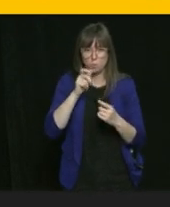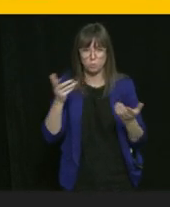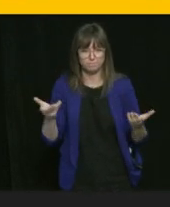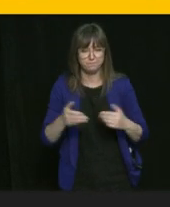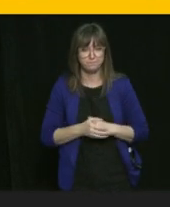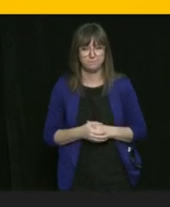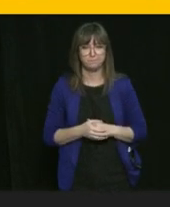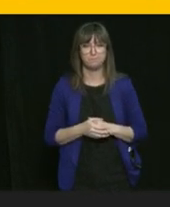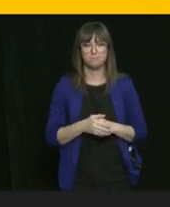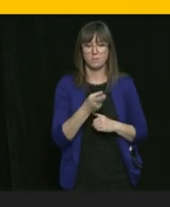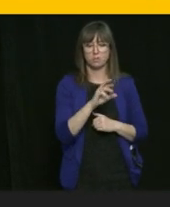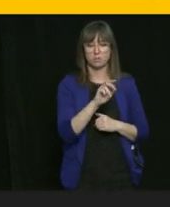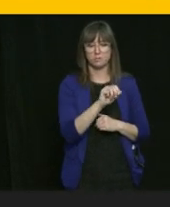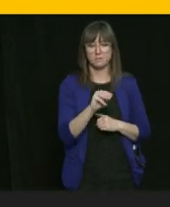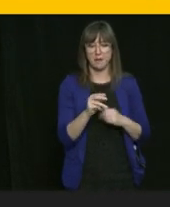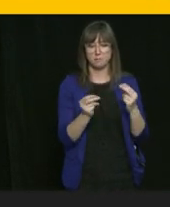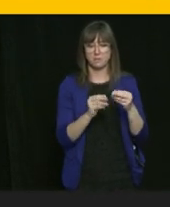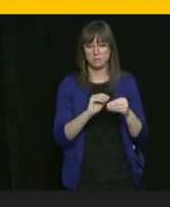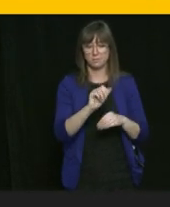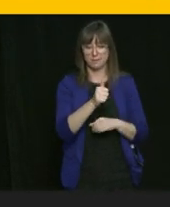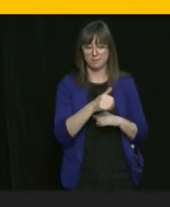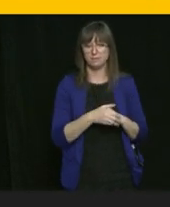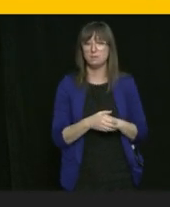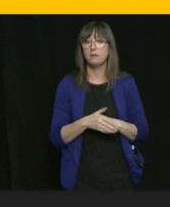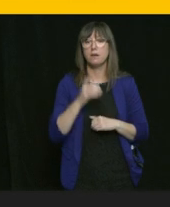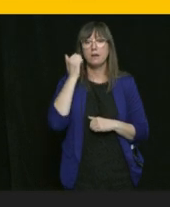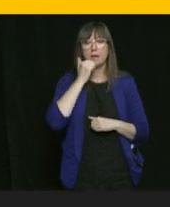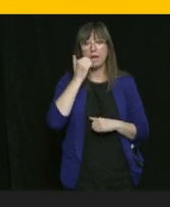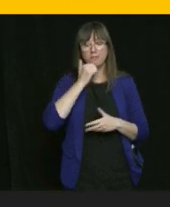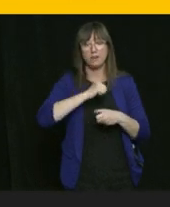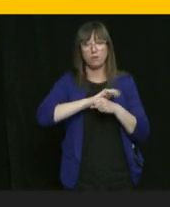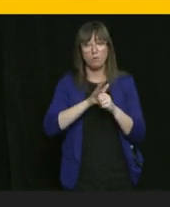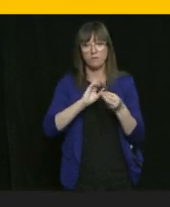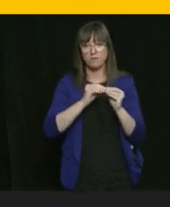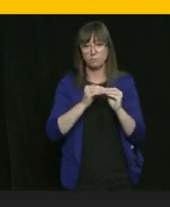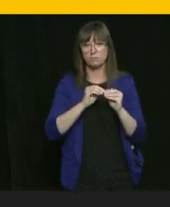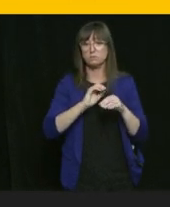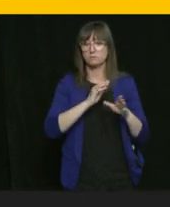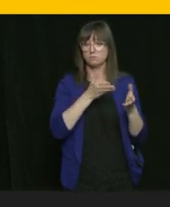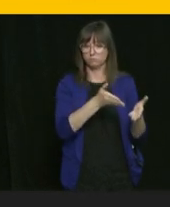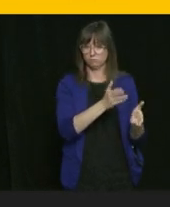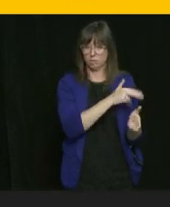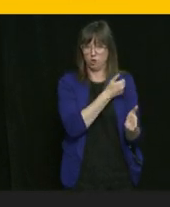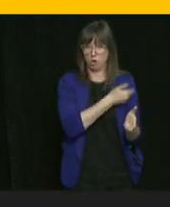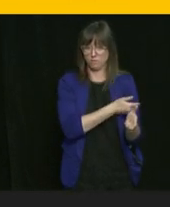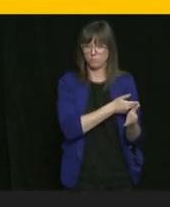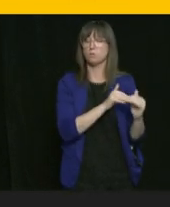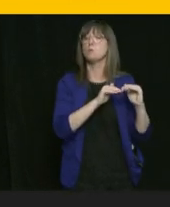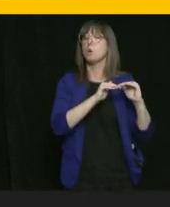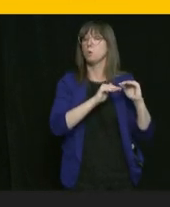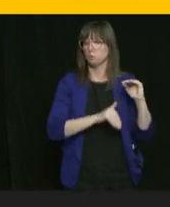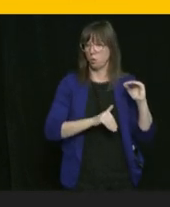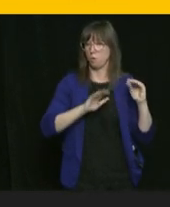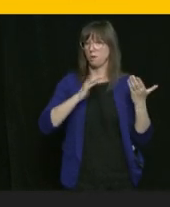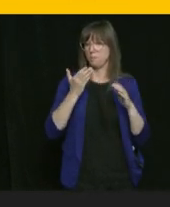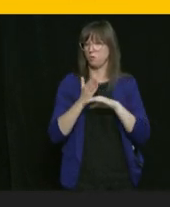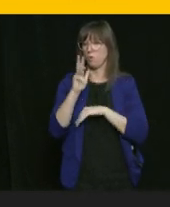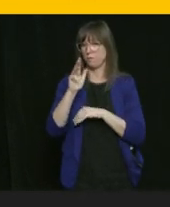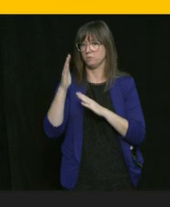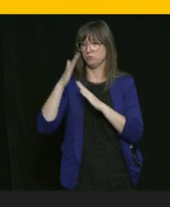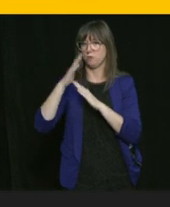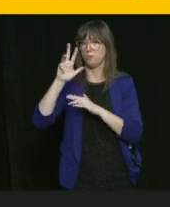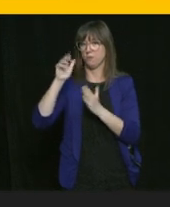Slide 10. Currently, the daily number of COVID-19 cases in hospital remains lower than the peak of over 3,000 cases